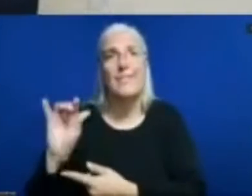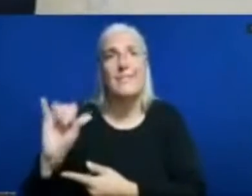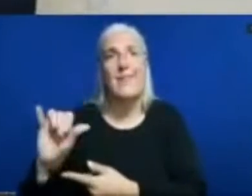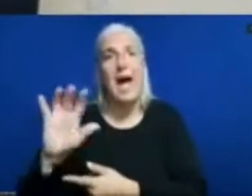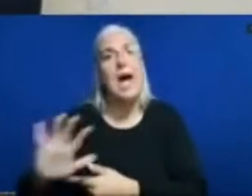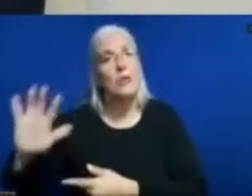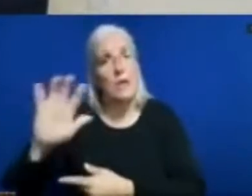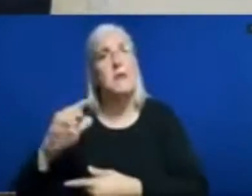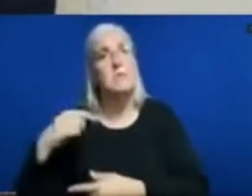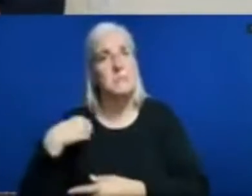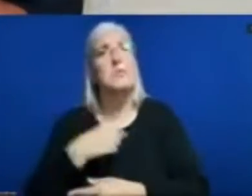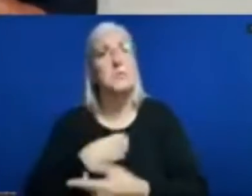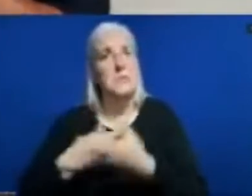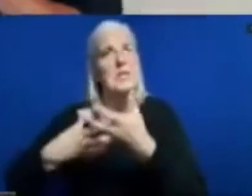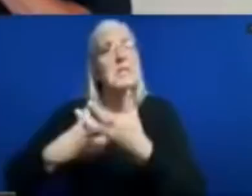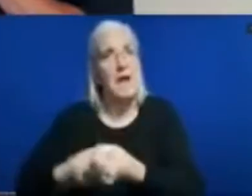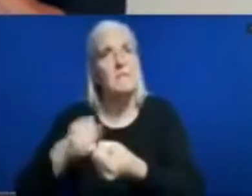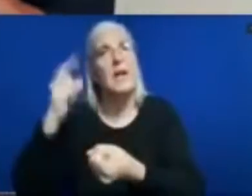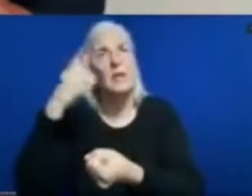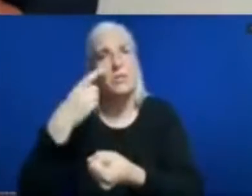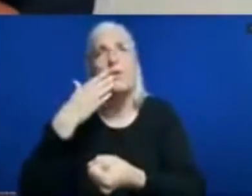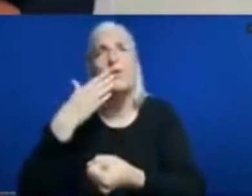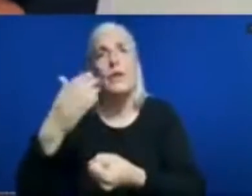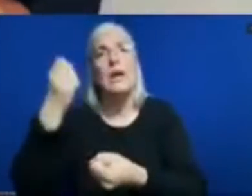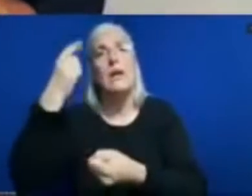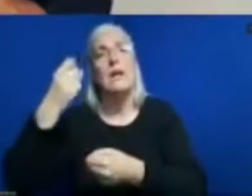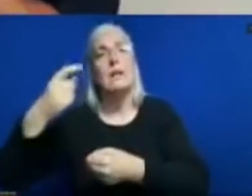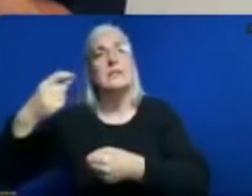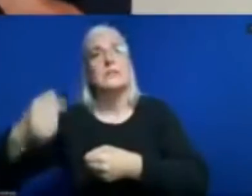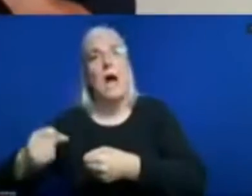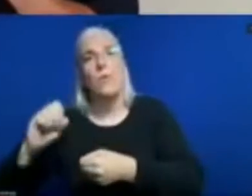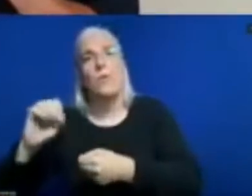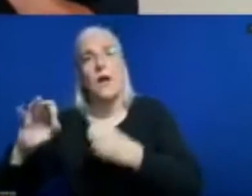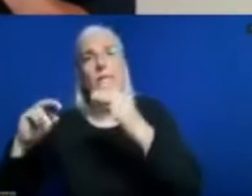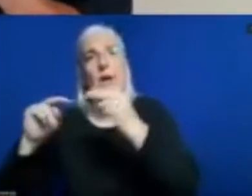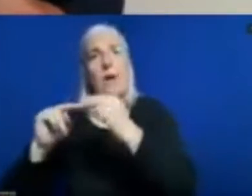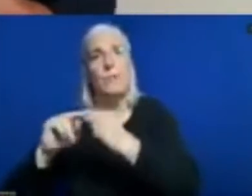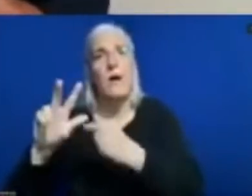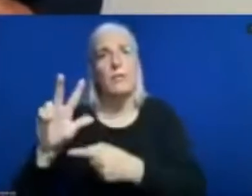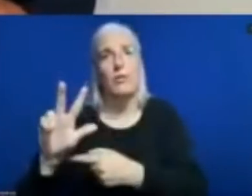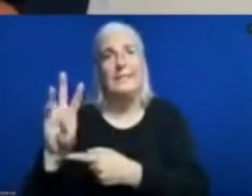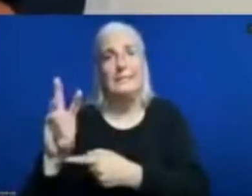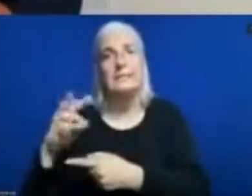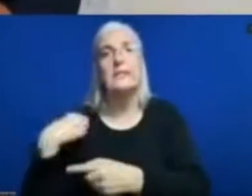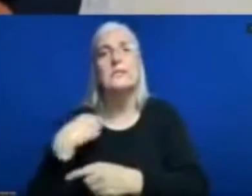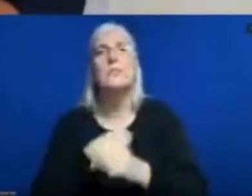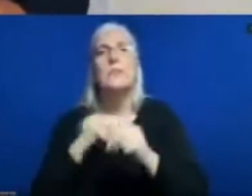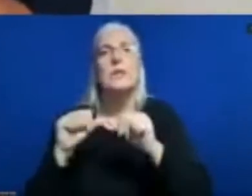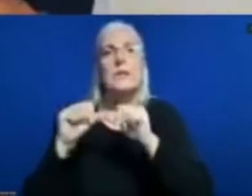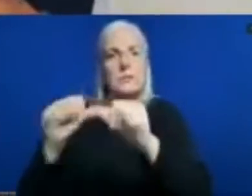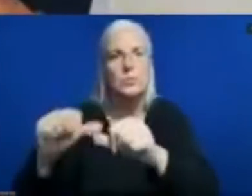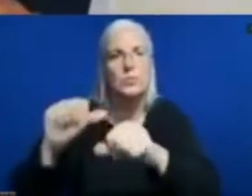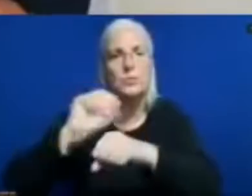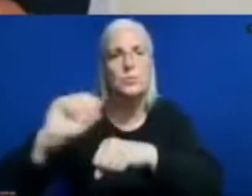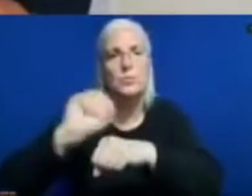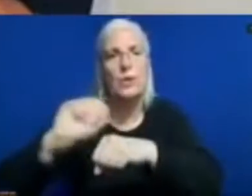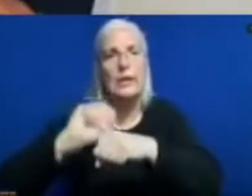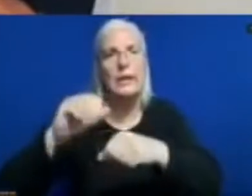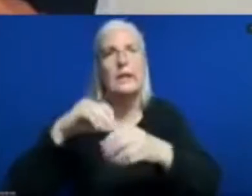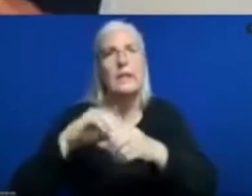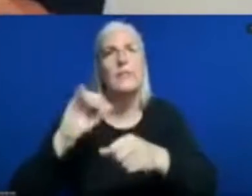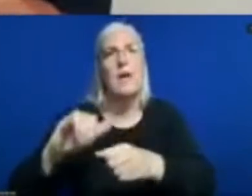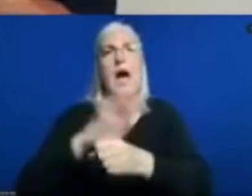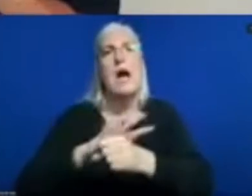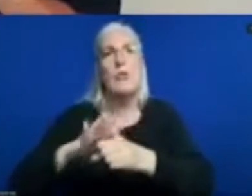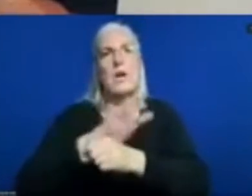Continuing work within the communities, Chester and the west shore of the lake, and having a lot of success with that. And as far as just getting